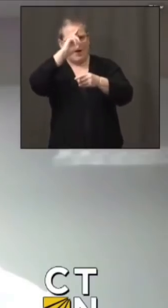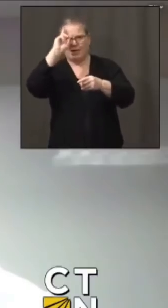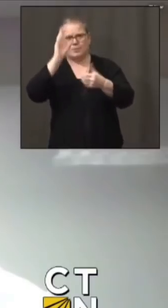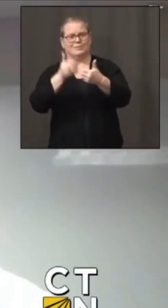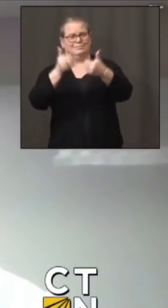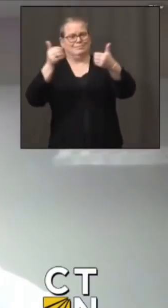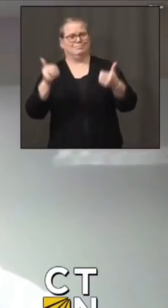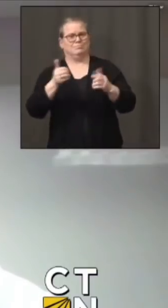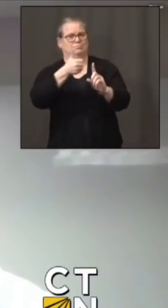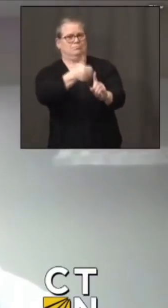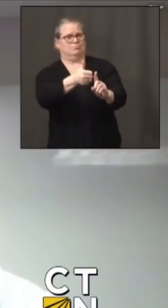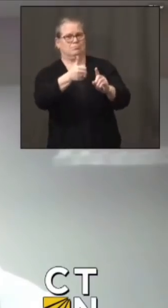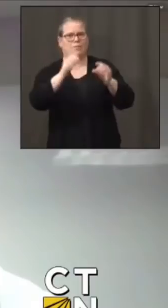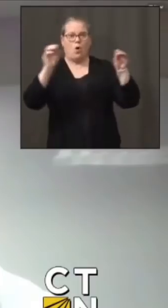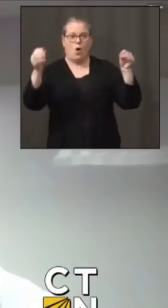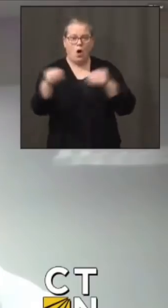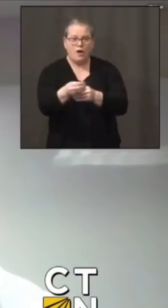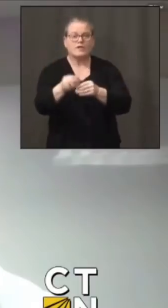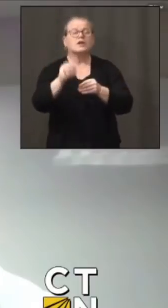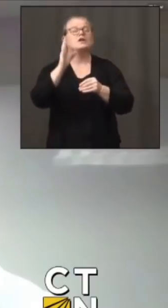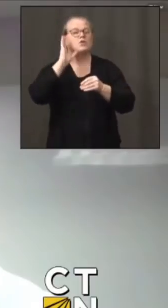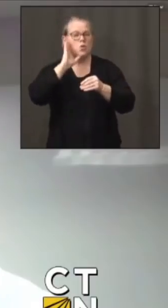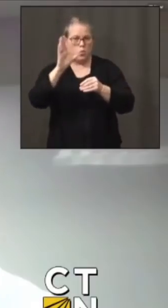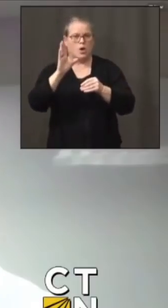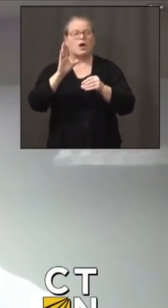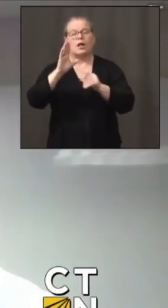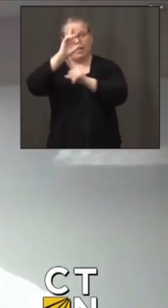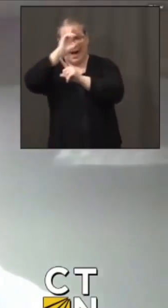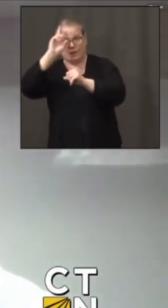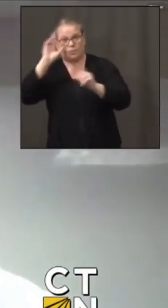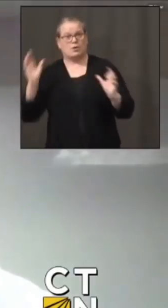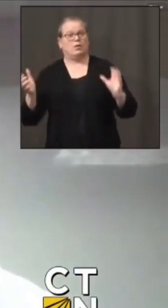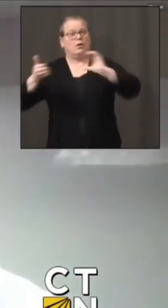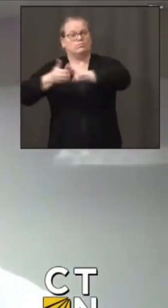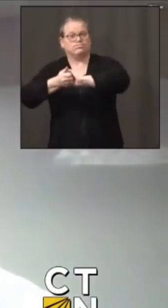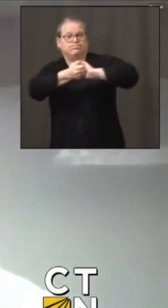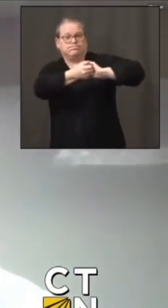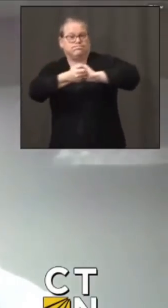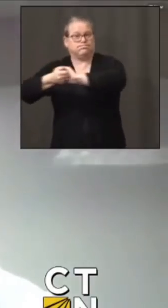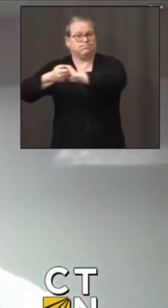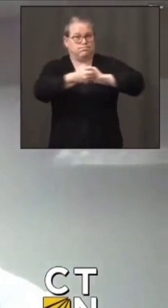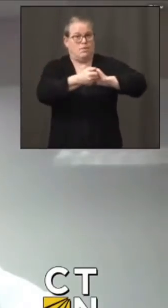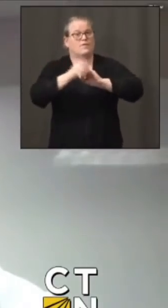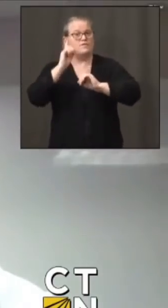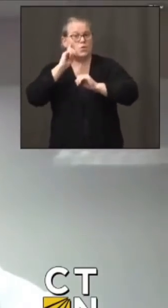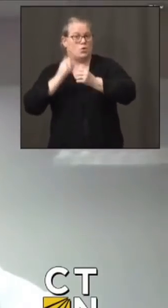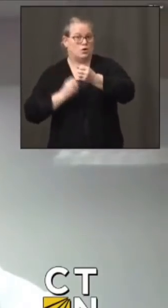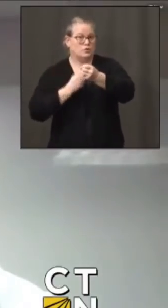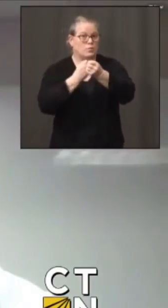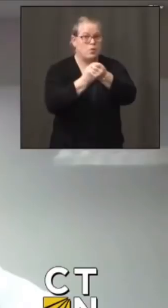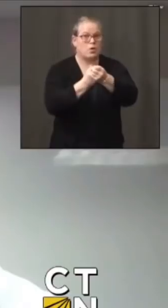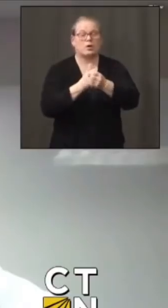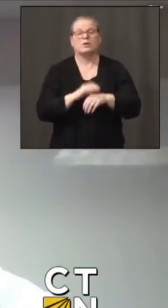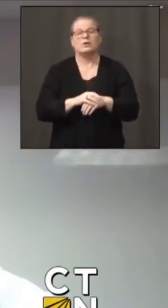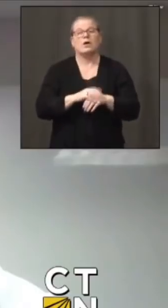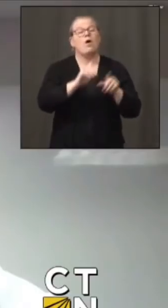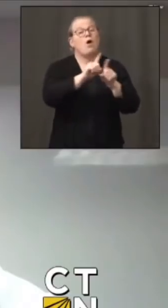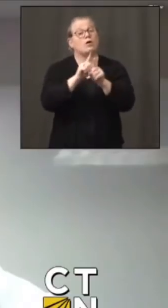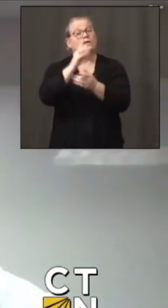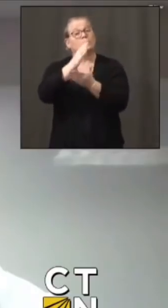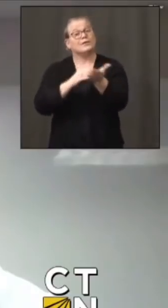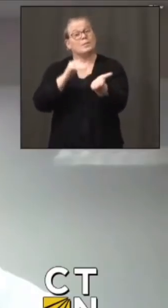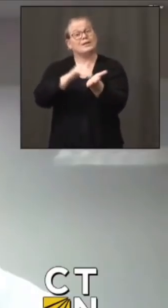and those institutions, and there will be identified areas where individuals, healthcare providers will